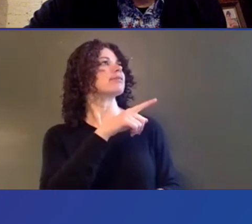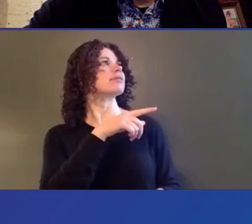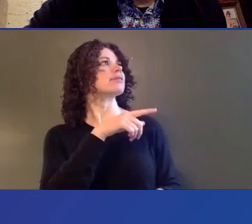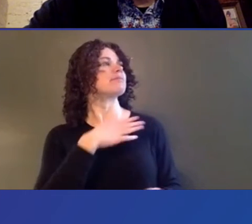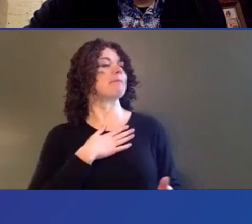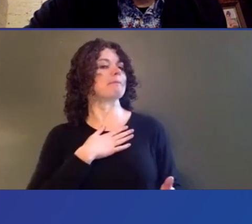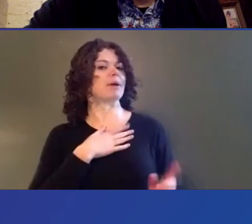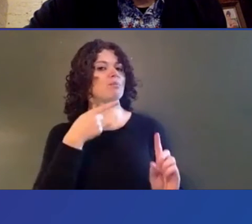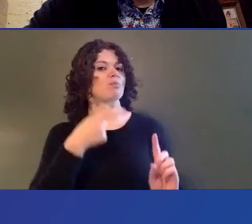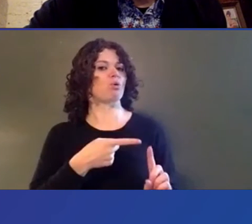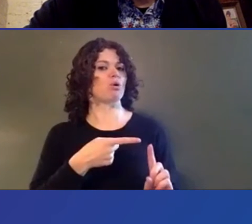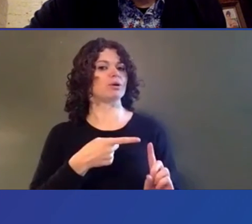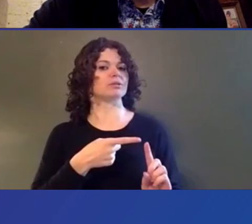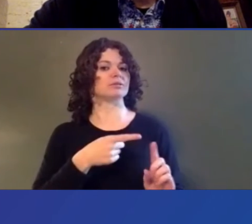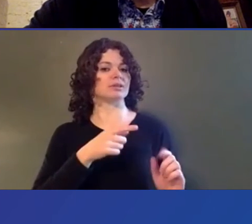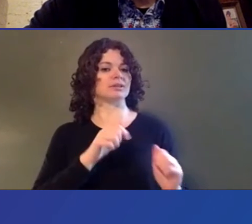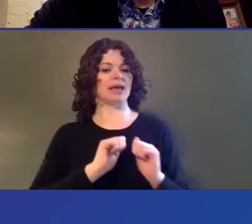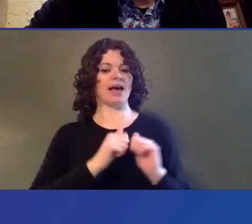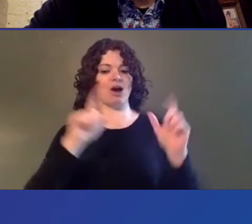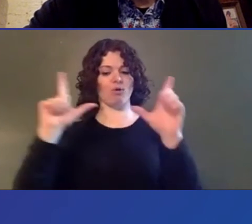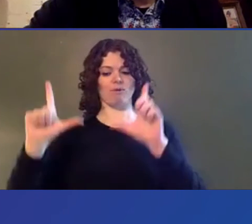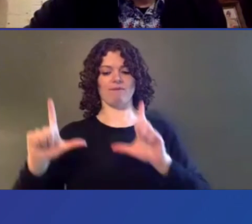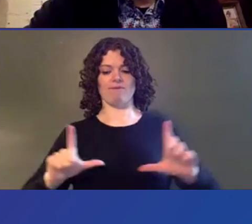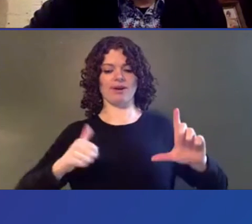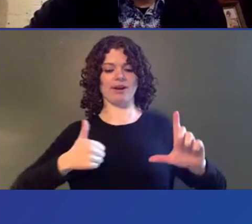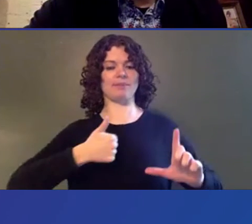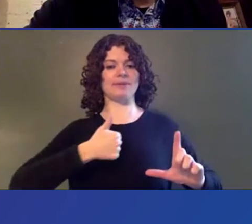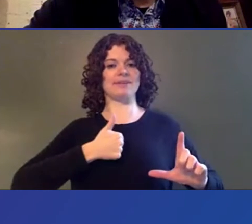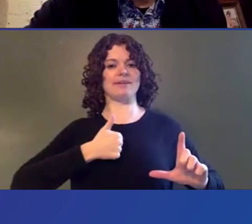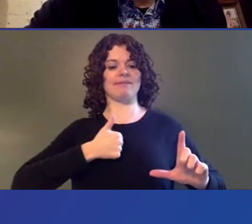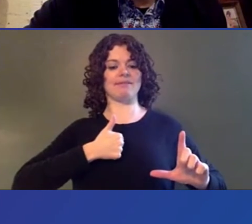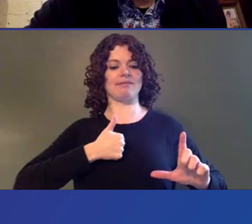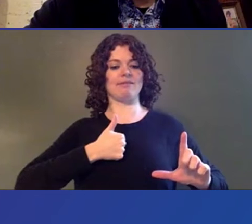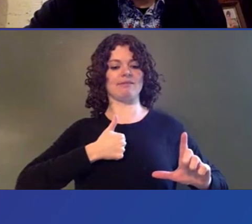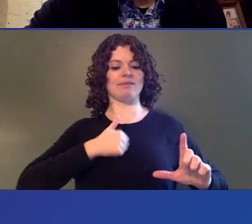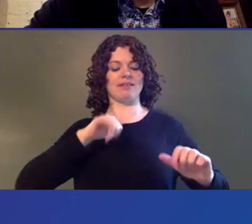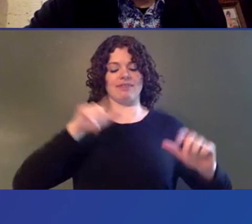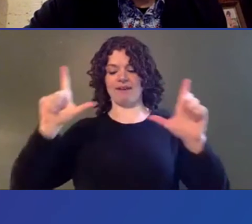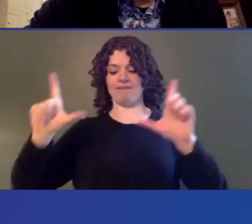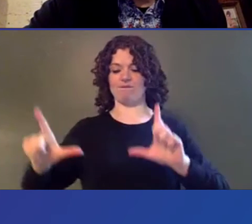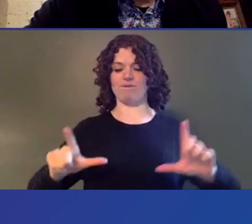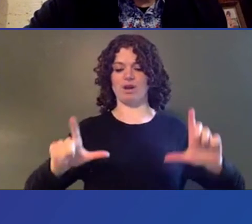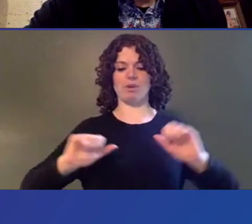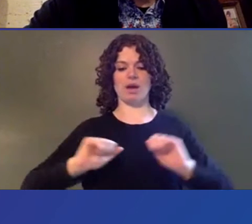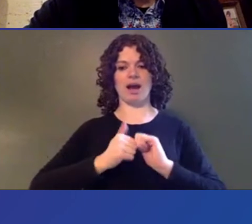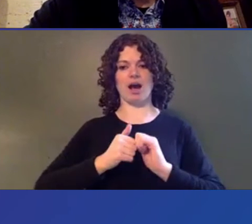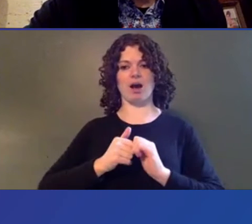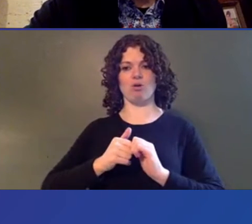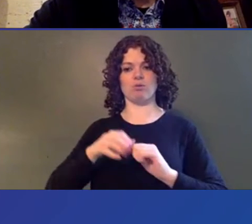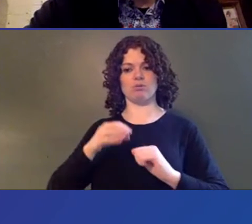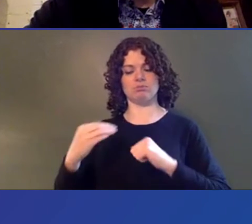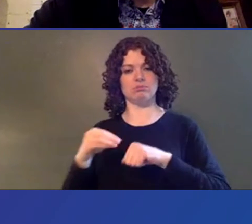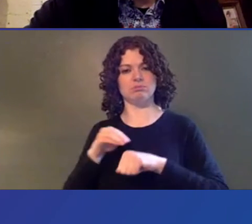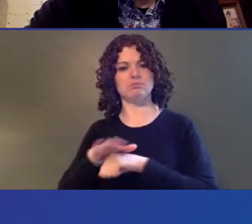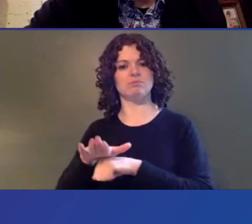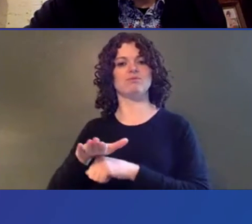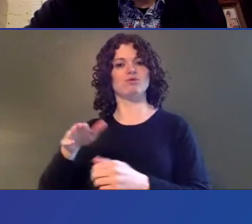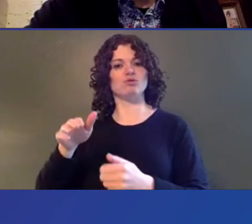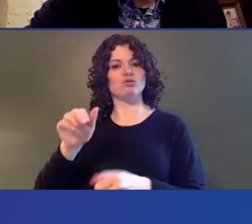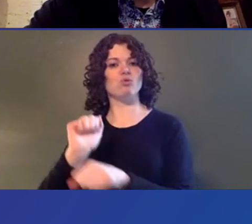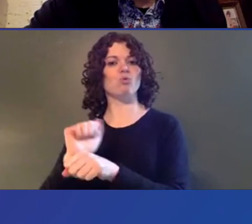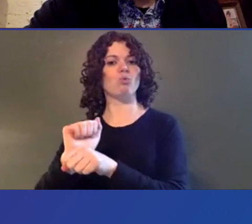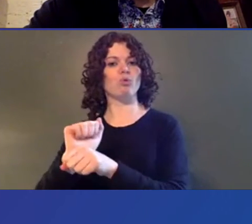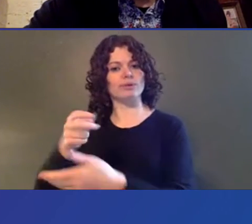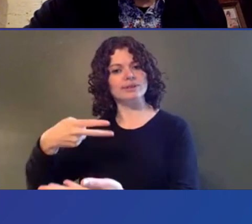the self. Yes. And how that affects your work. And I think that all ties into it.